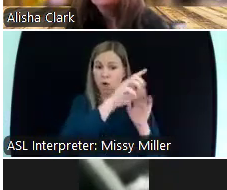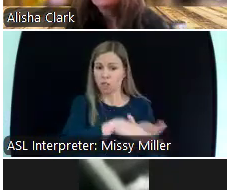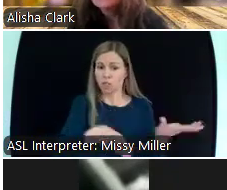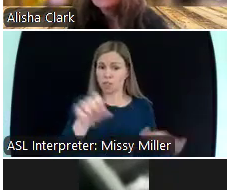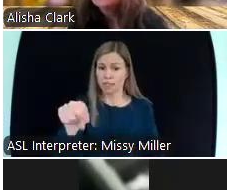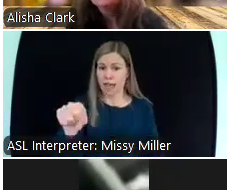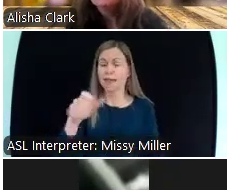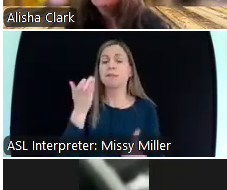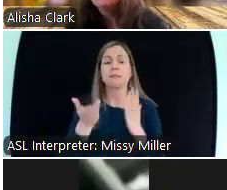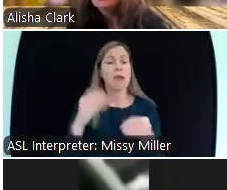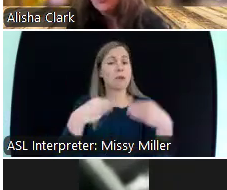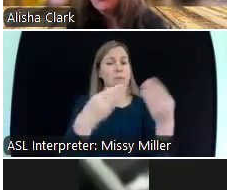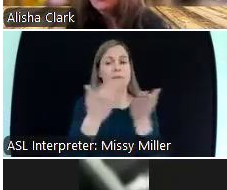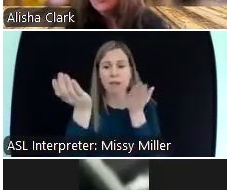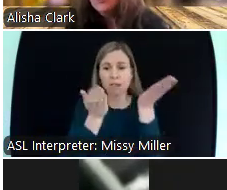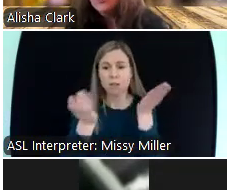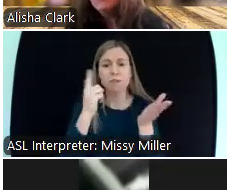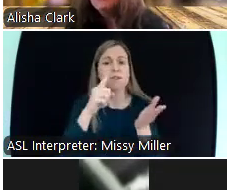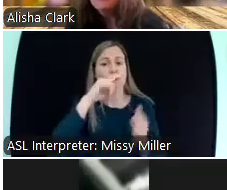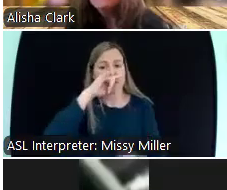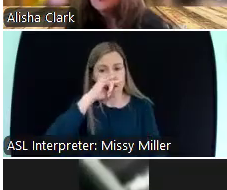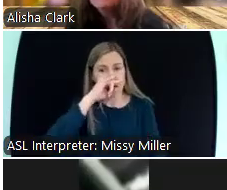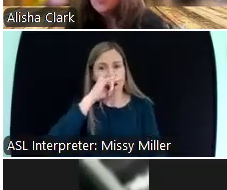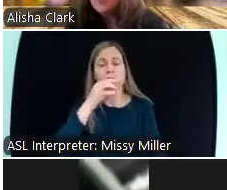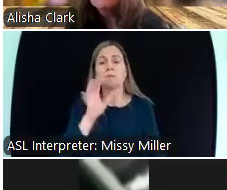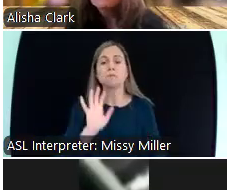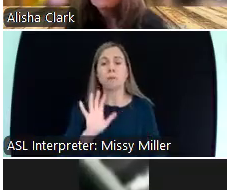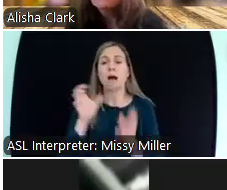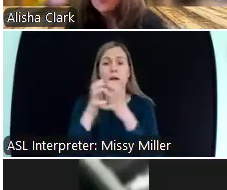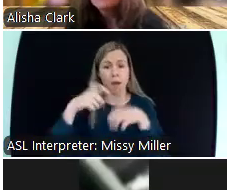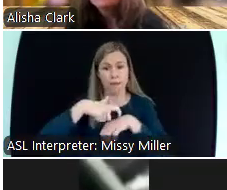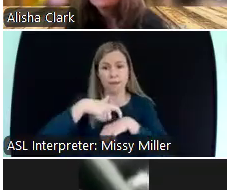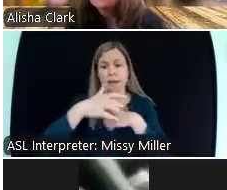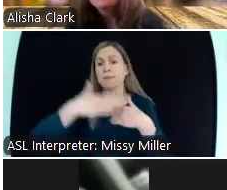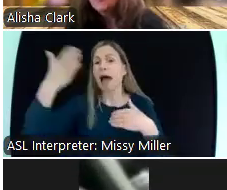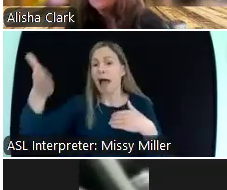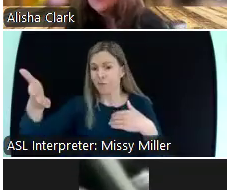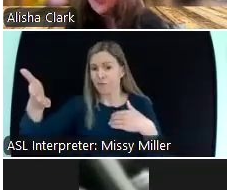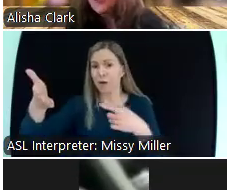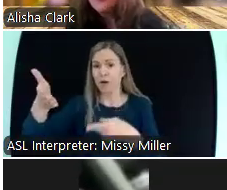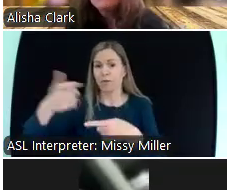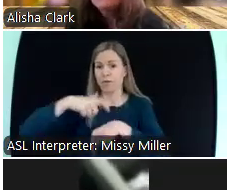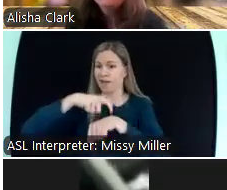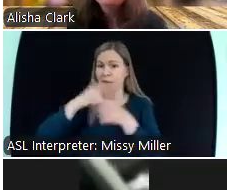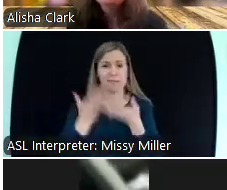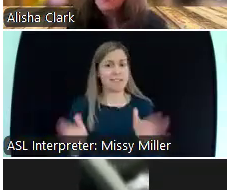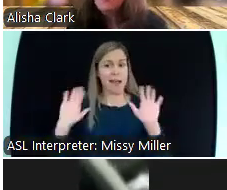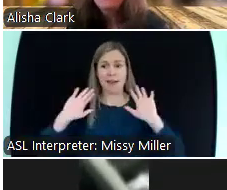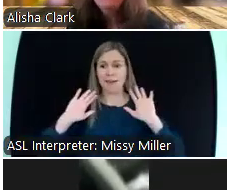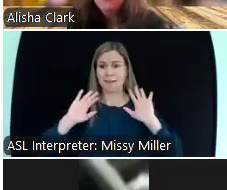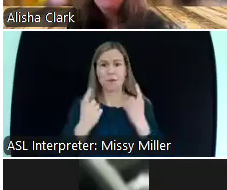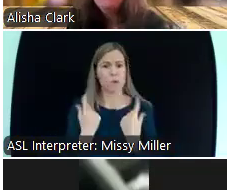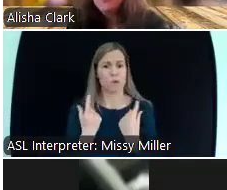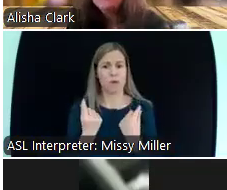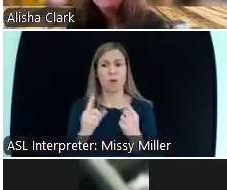providing services to their child, a lot of times after that time is up, they don't get to go home